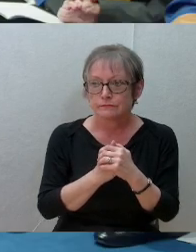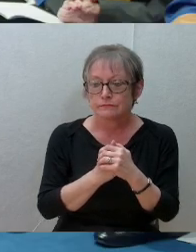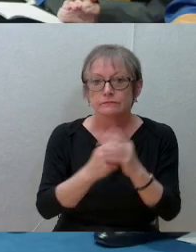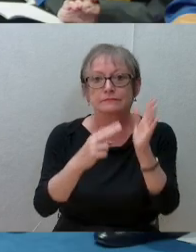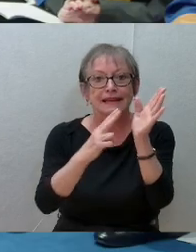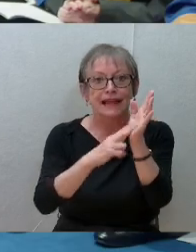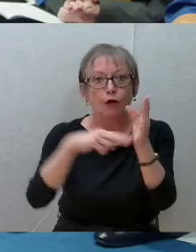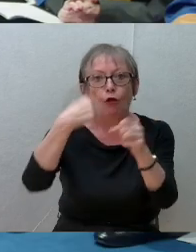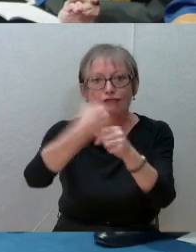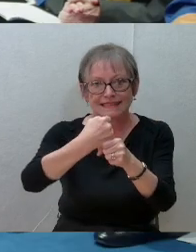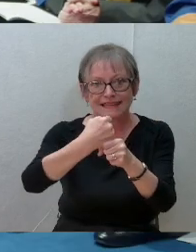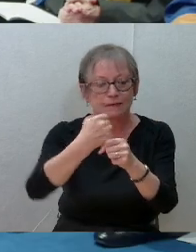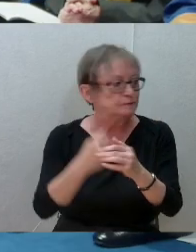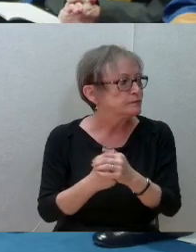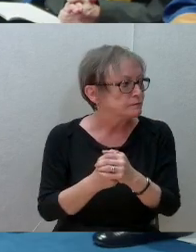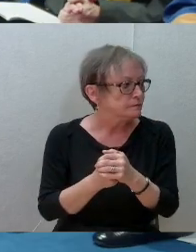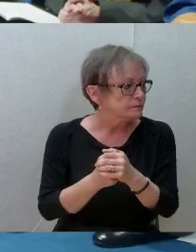Nicole Gracie.